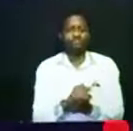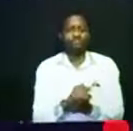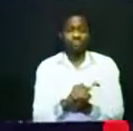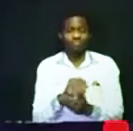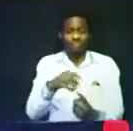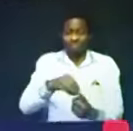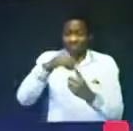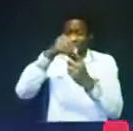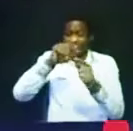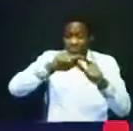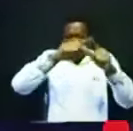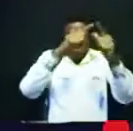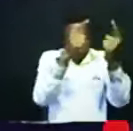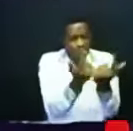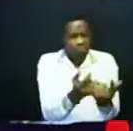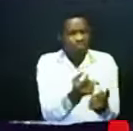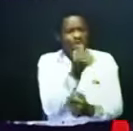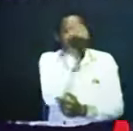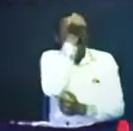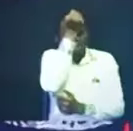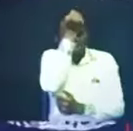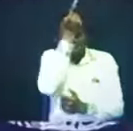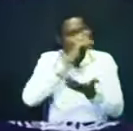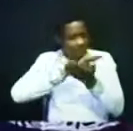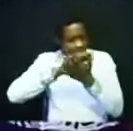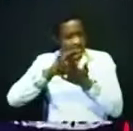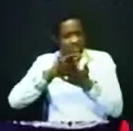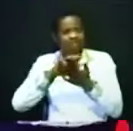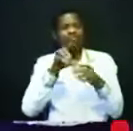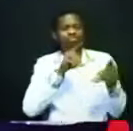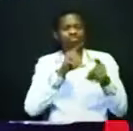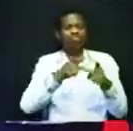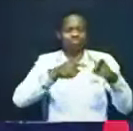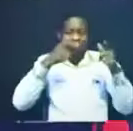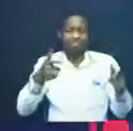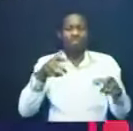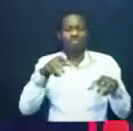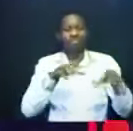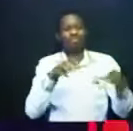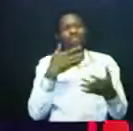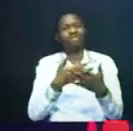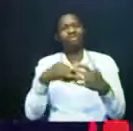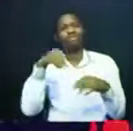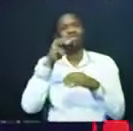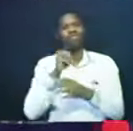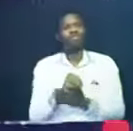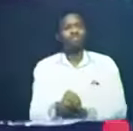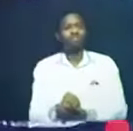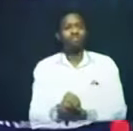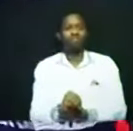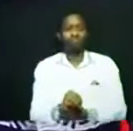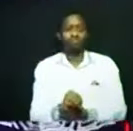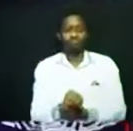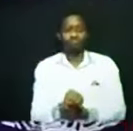understand the word. Hebrews chapter 4. Verse